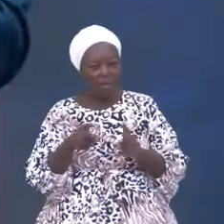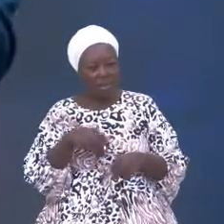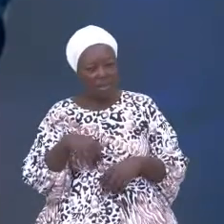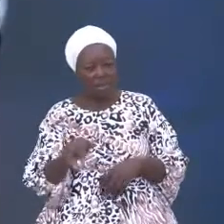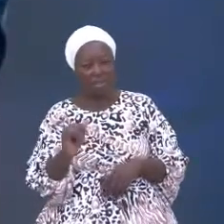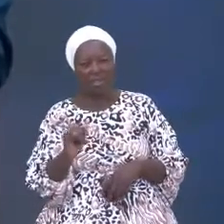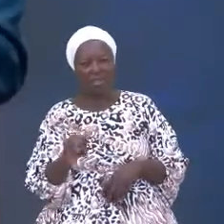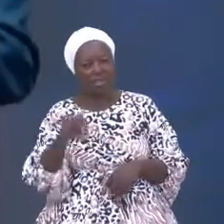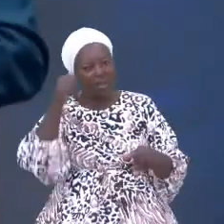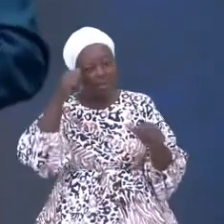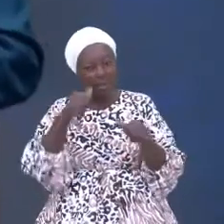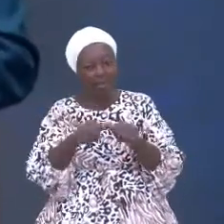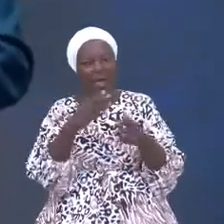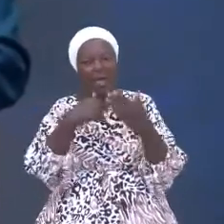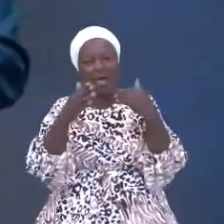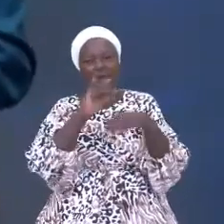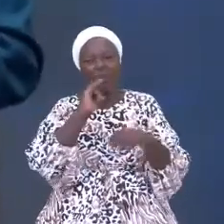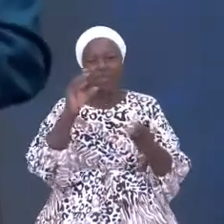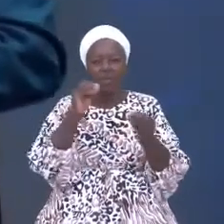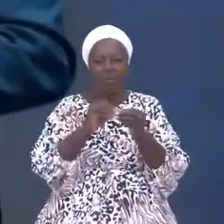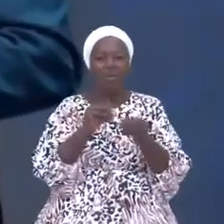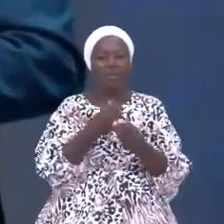plus 234